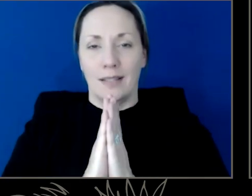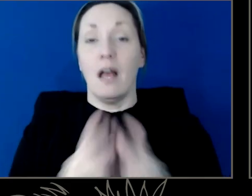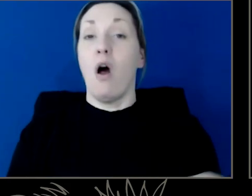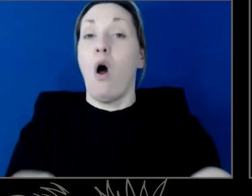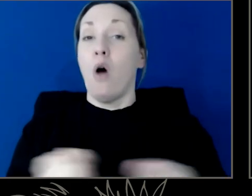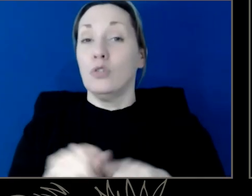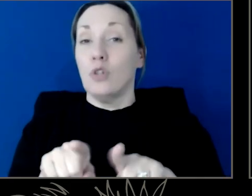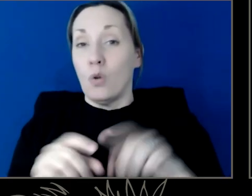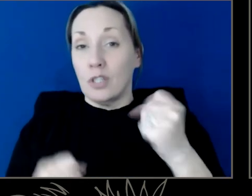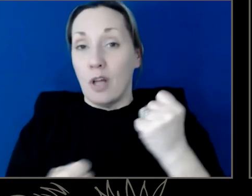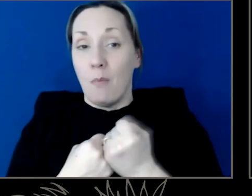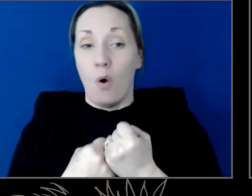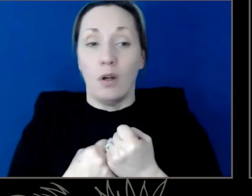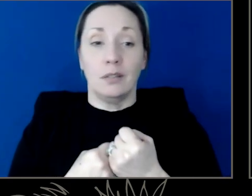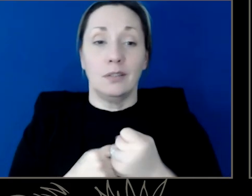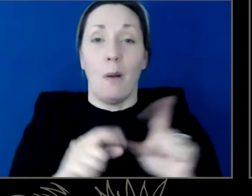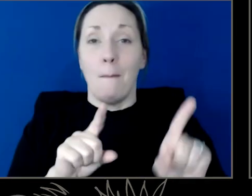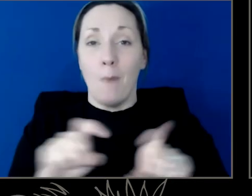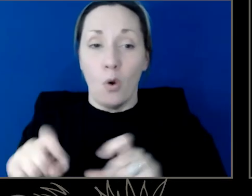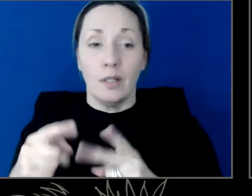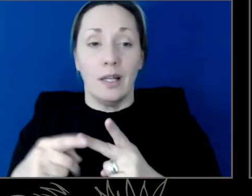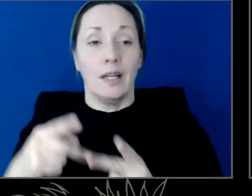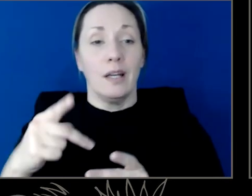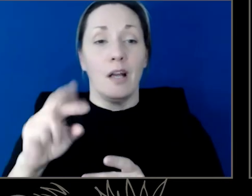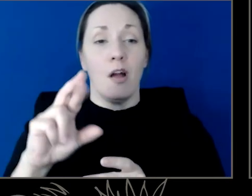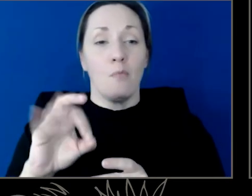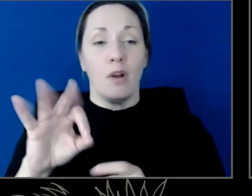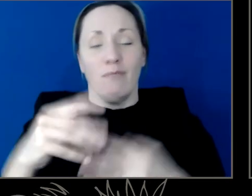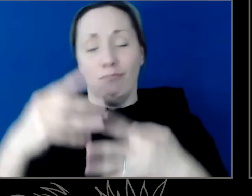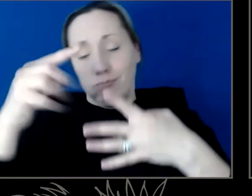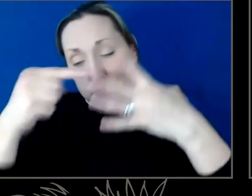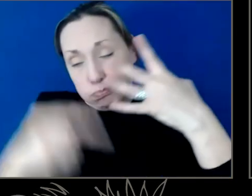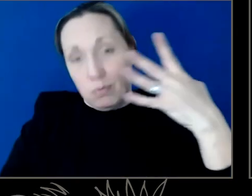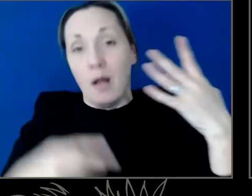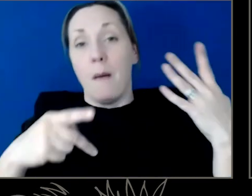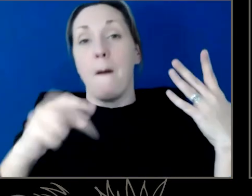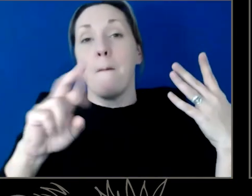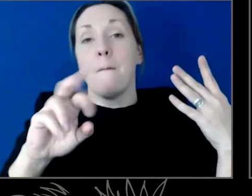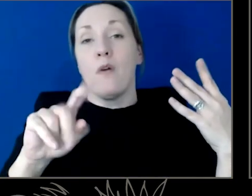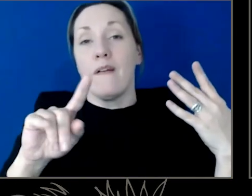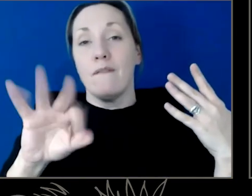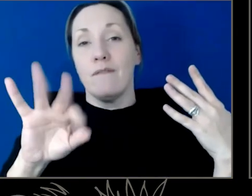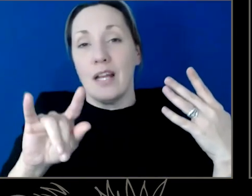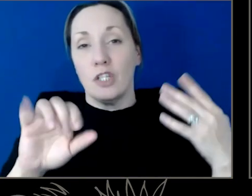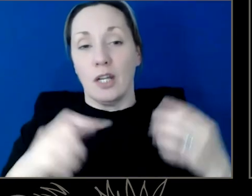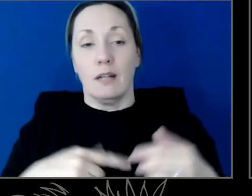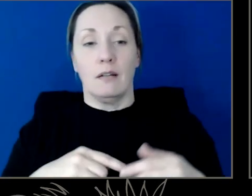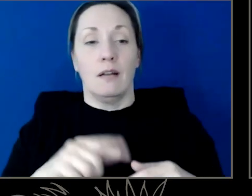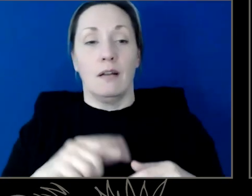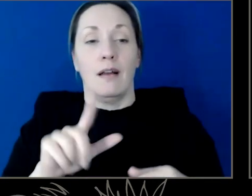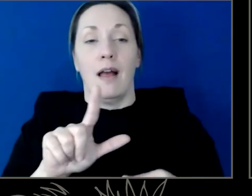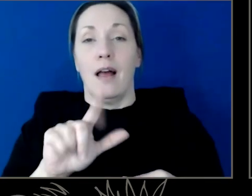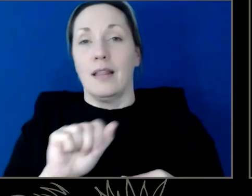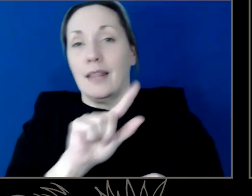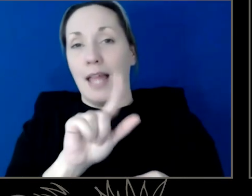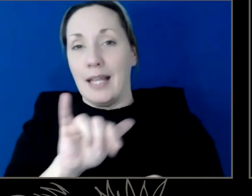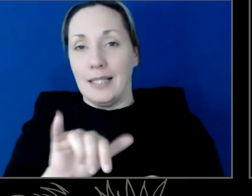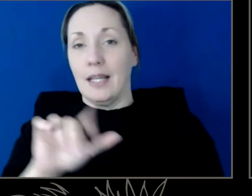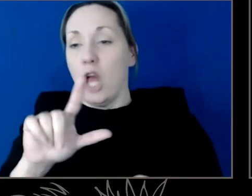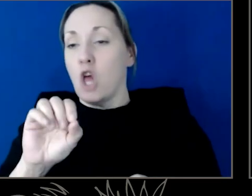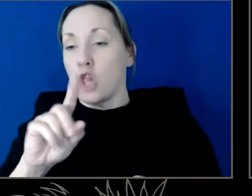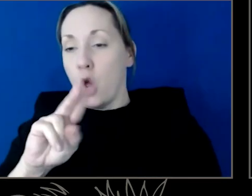asynchronous requests, it also supports polling, prefetching, deferred props, infinite scrolling, and lazy loading, and then more.